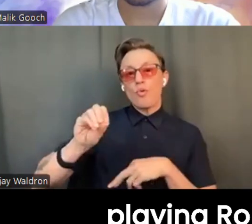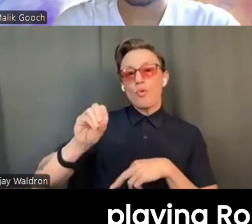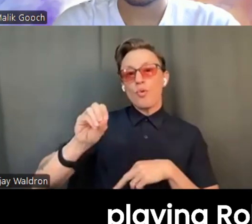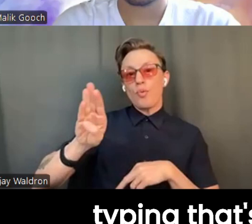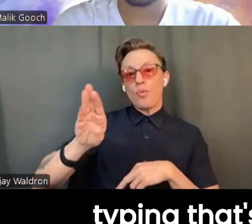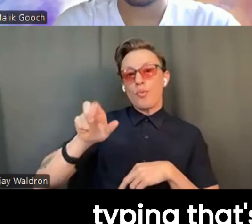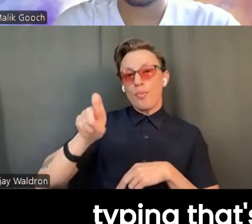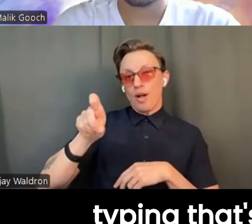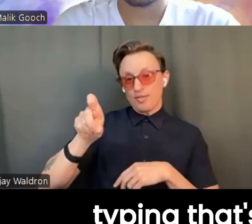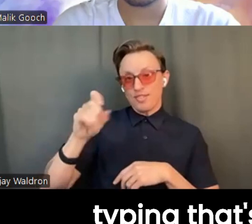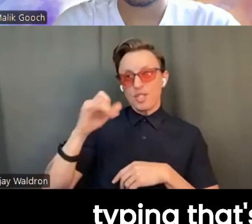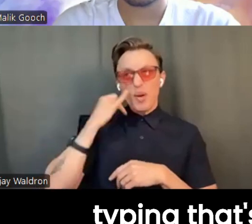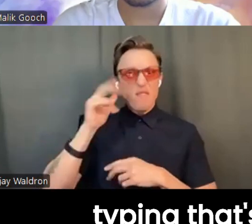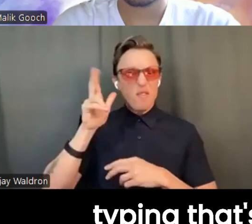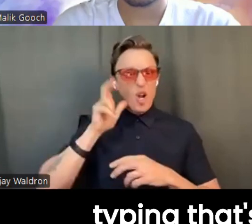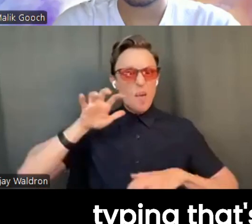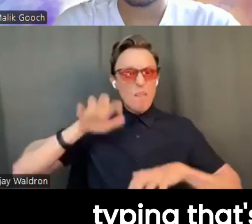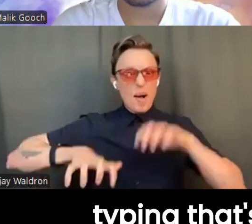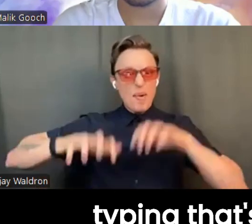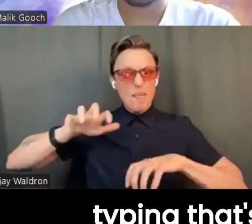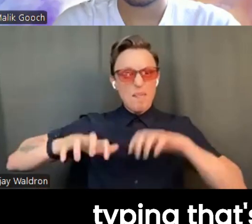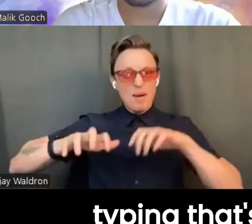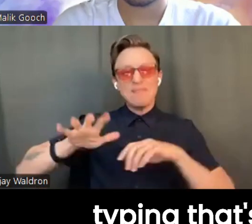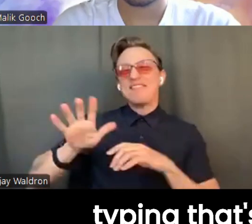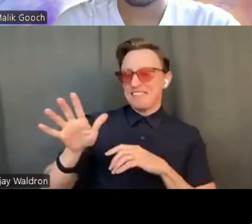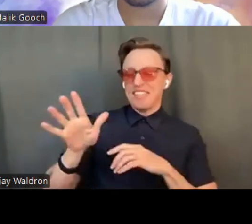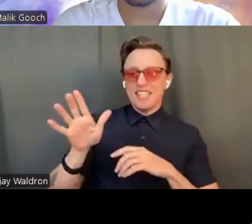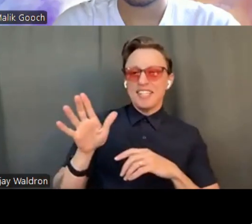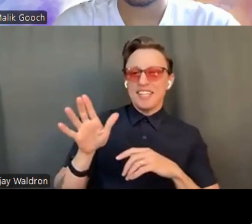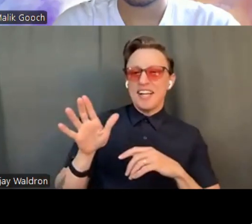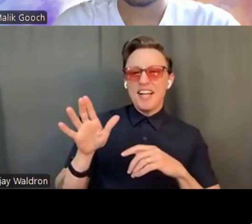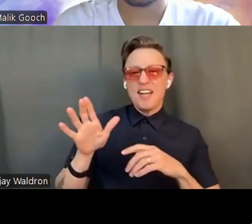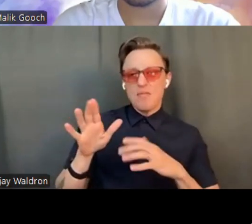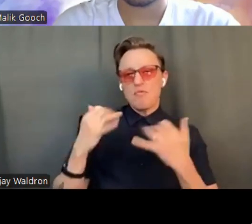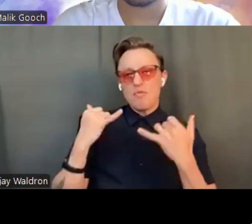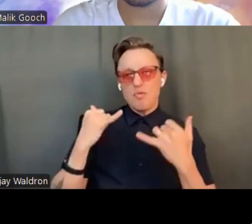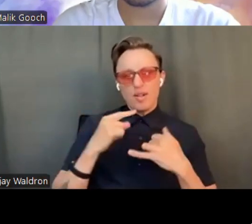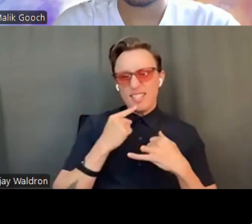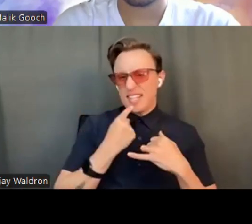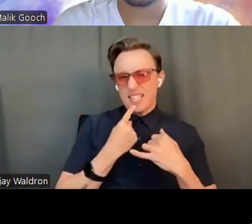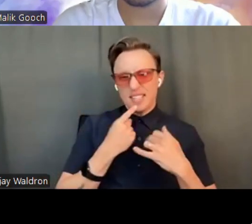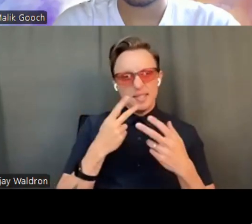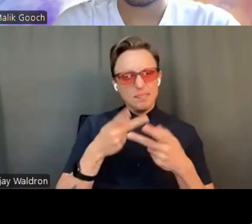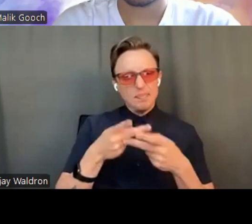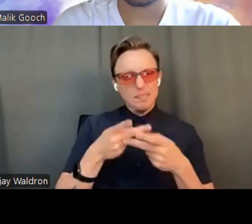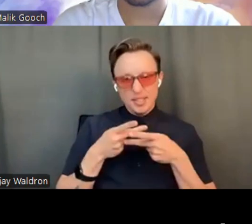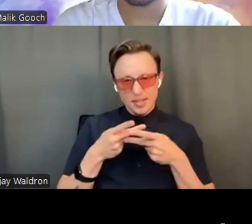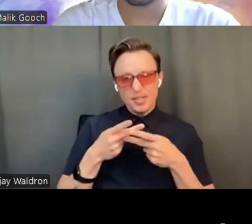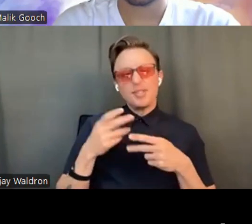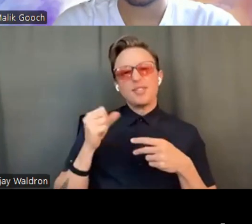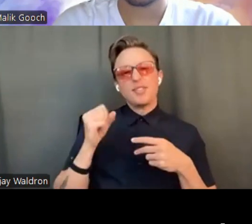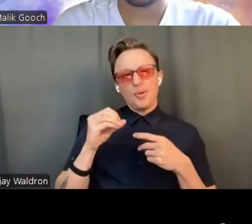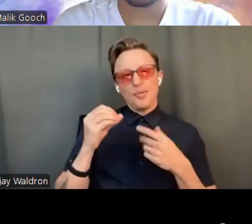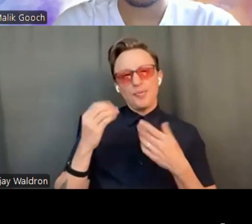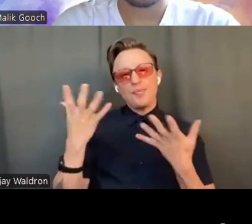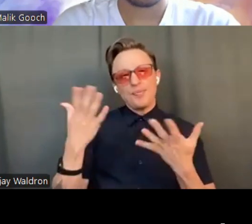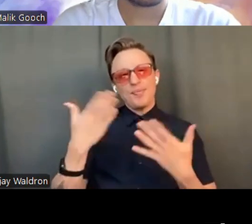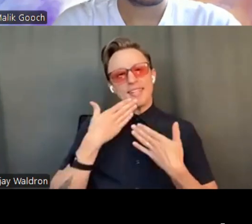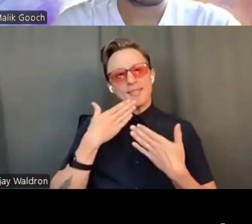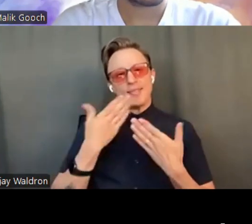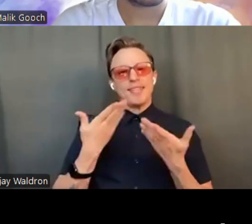very loud typing, that's we're just in a very intense place right now. So yeah, thank you for having